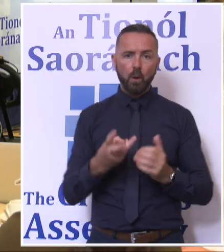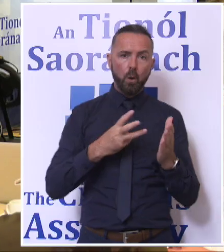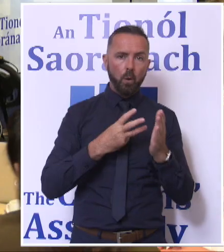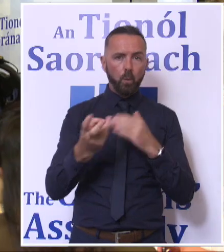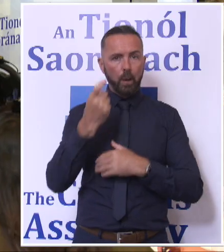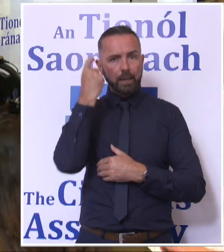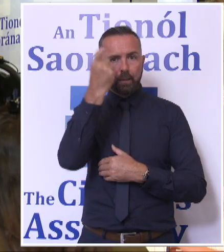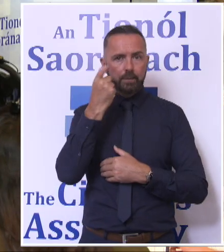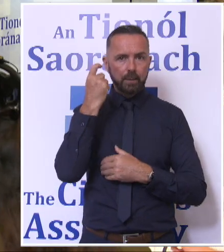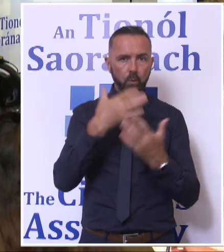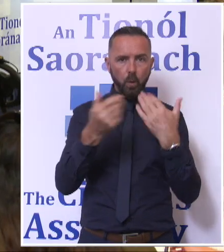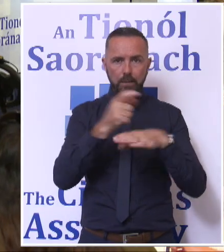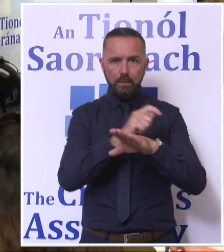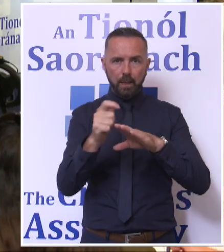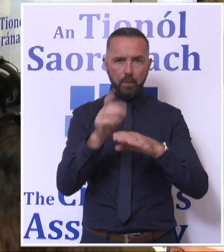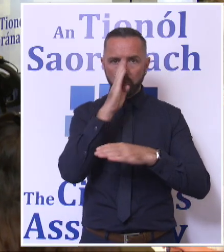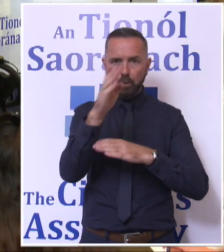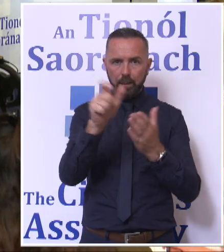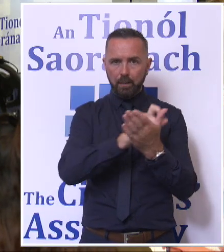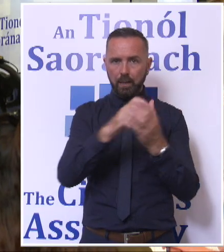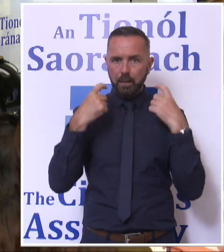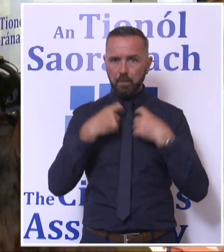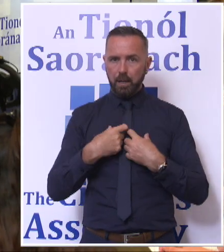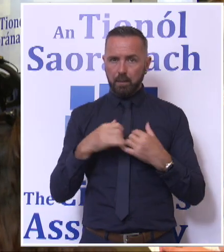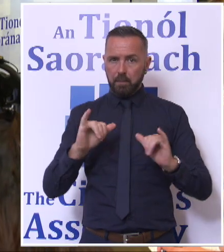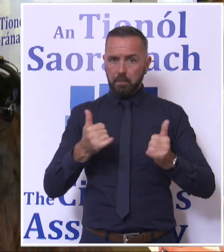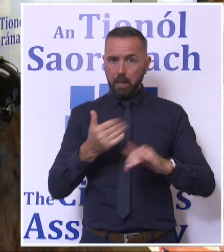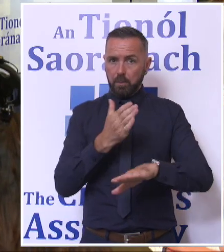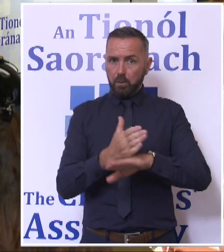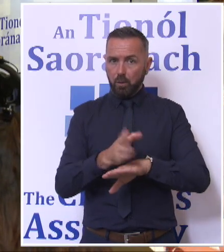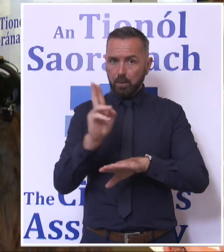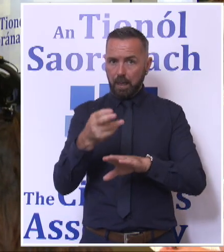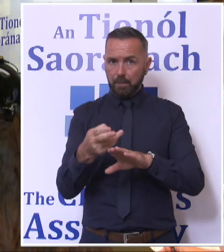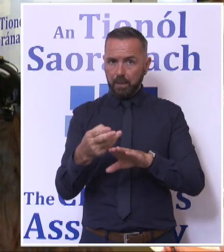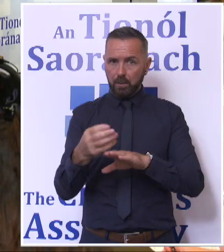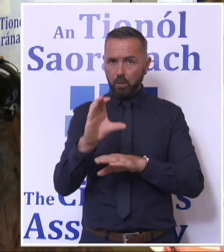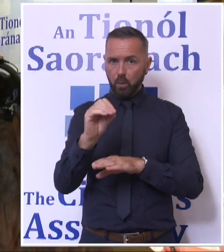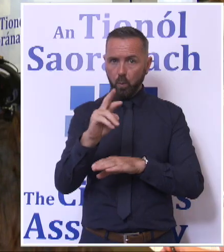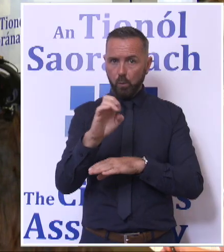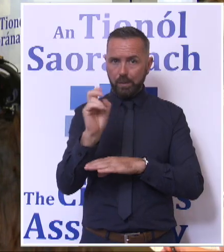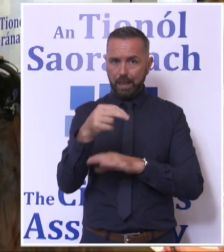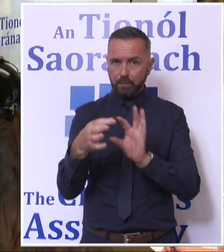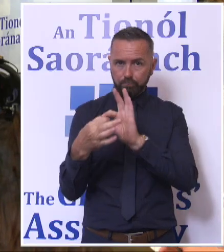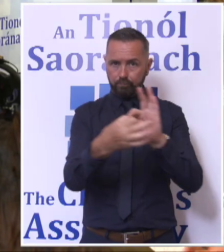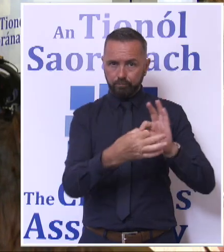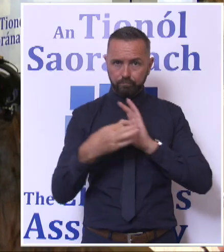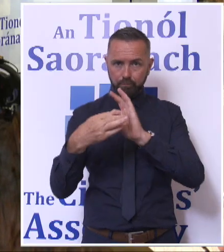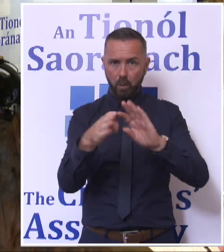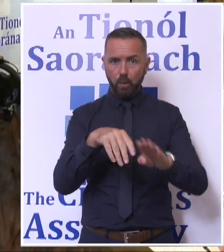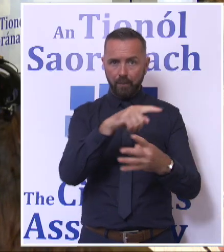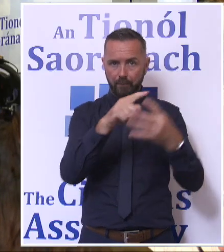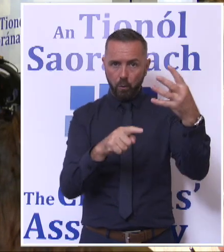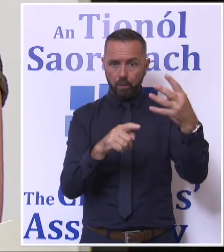for a directly elected mayor, the position should or could be one of coordination of the 4 Dublin authorities, with each retaining